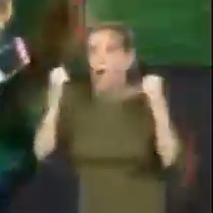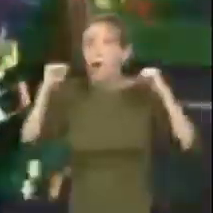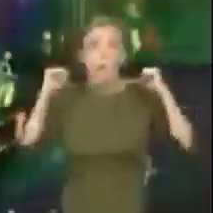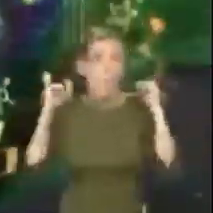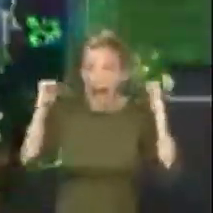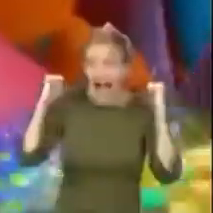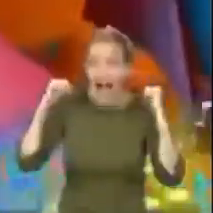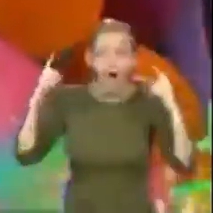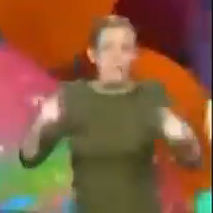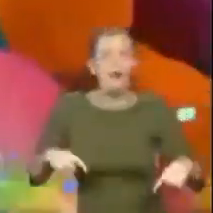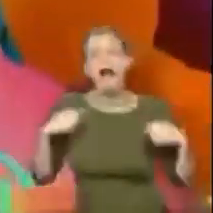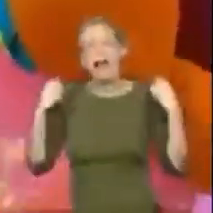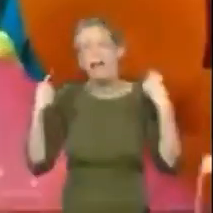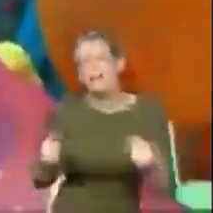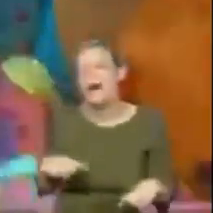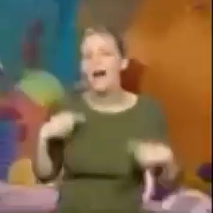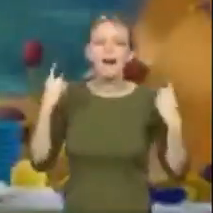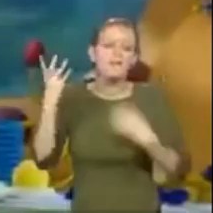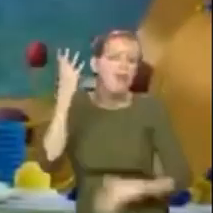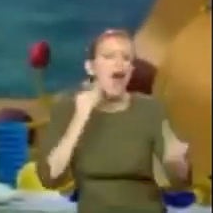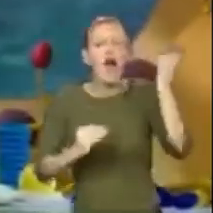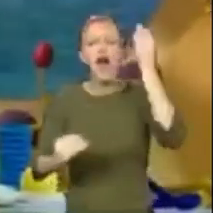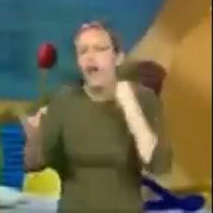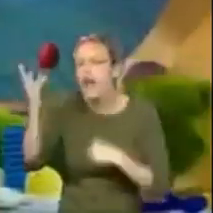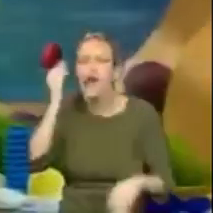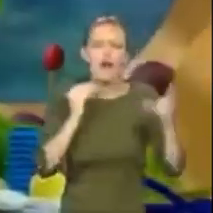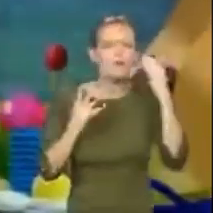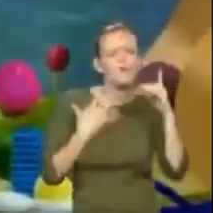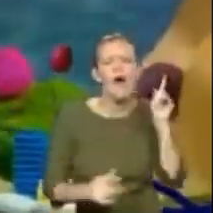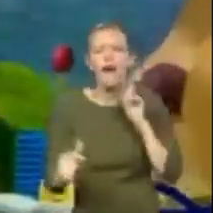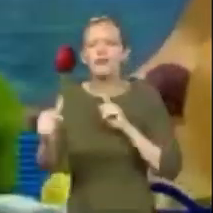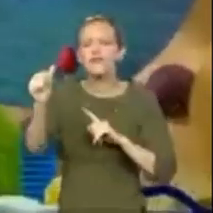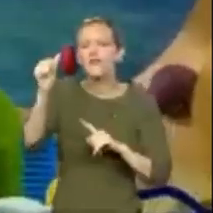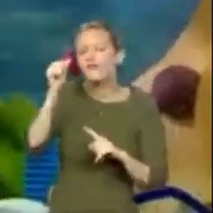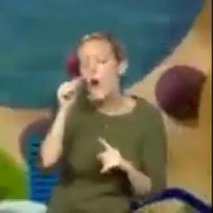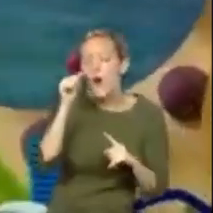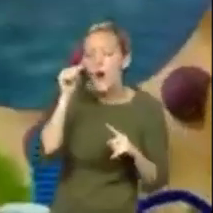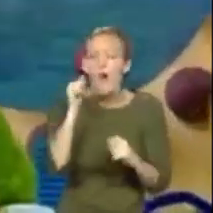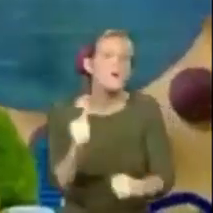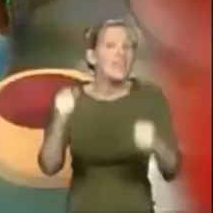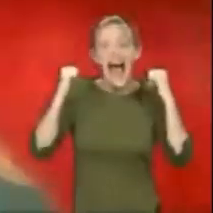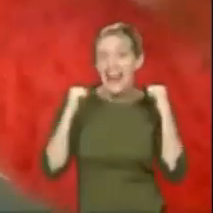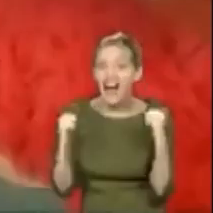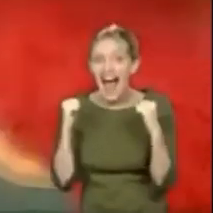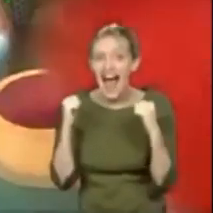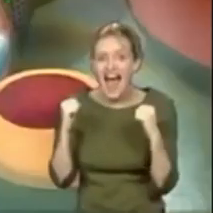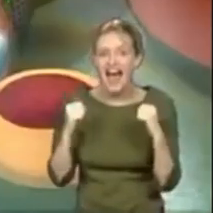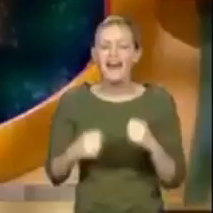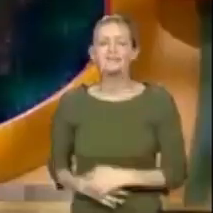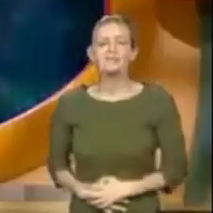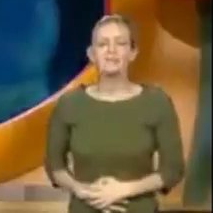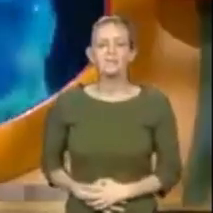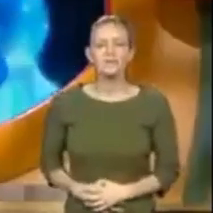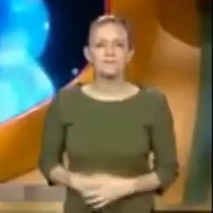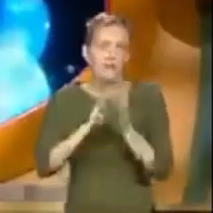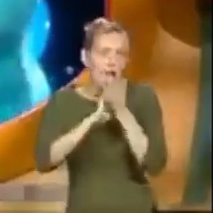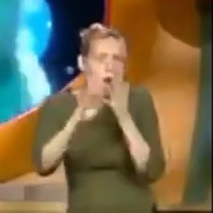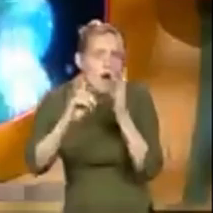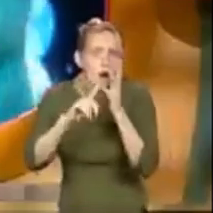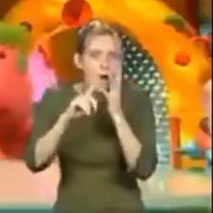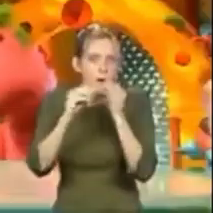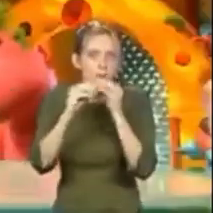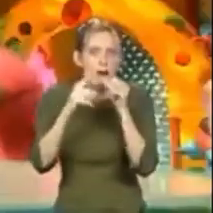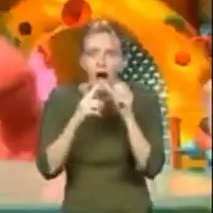wheels are turning, can all get learning all the things we want to know. Yay! Hubba